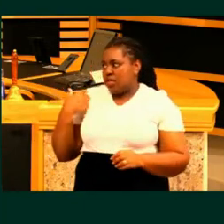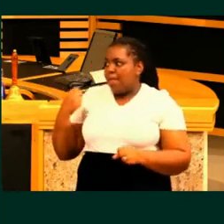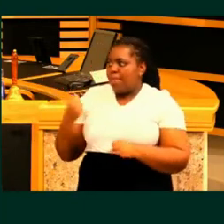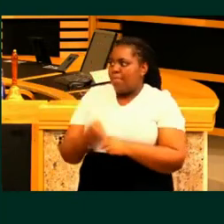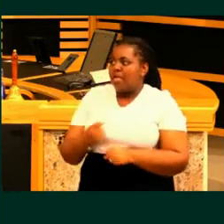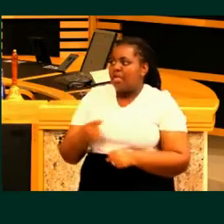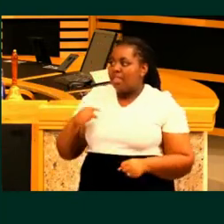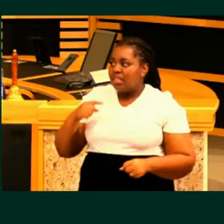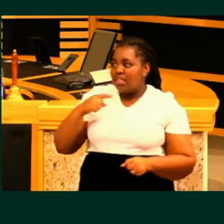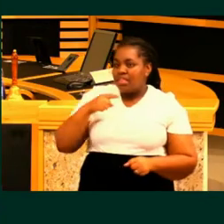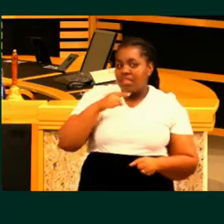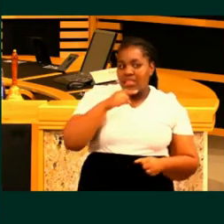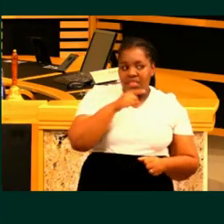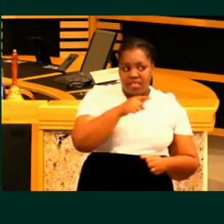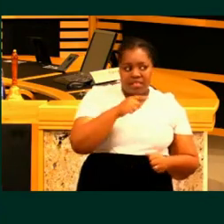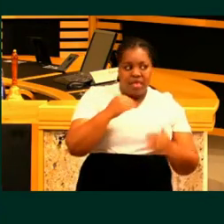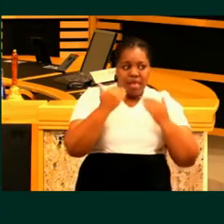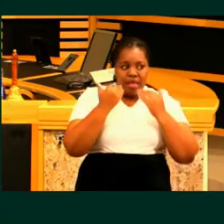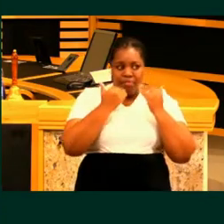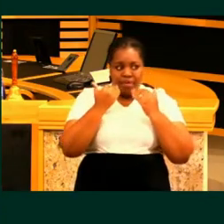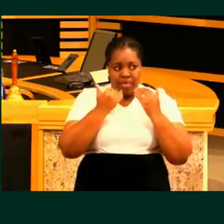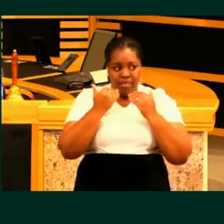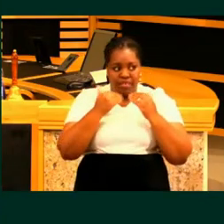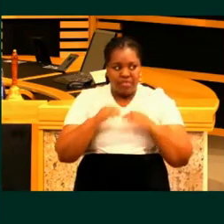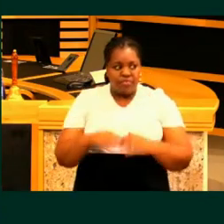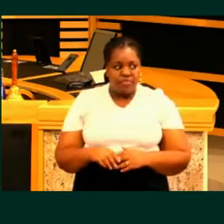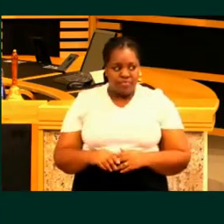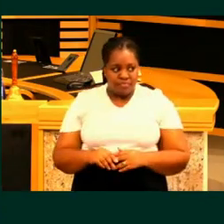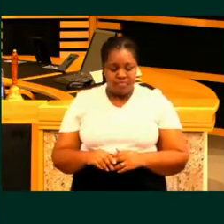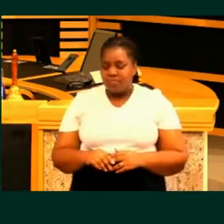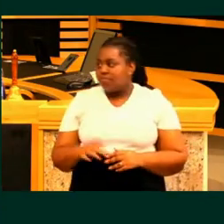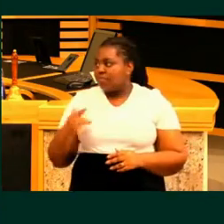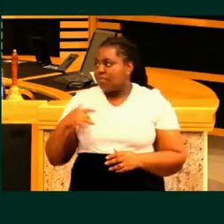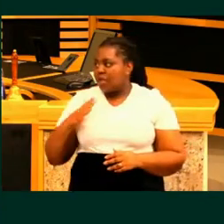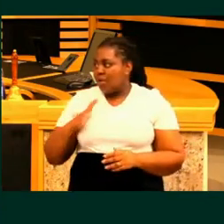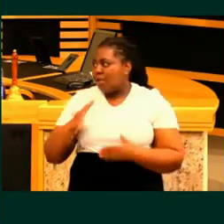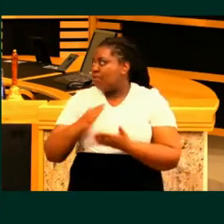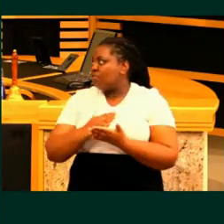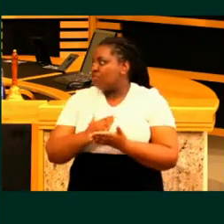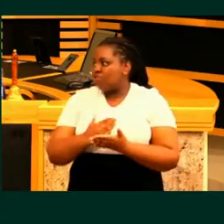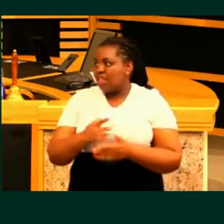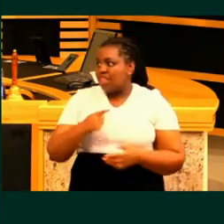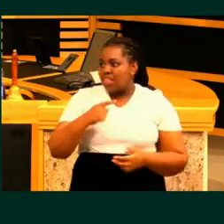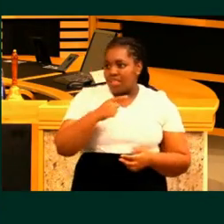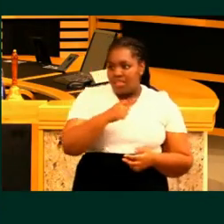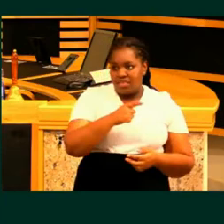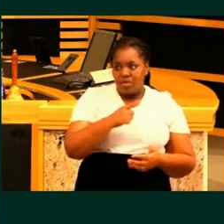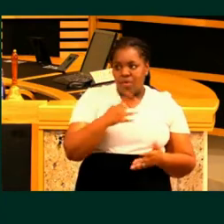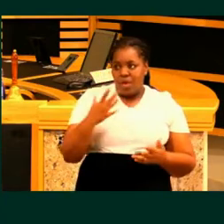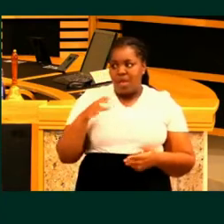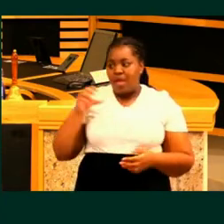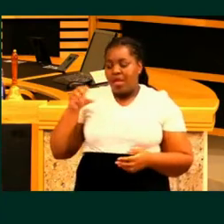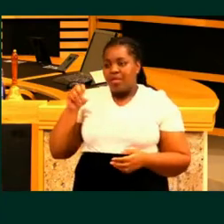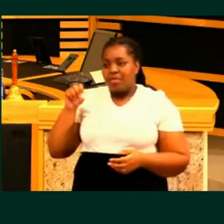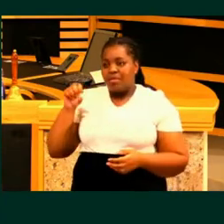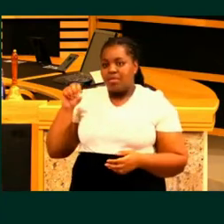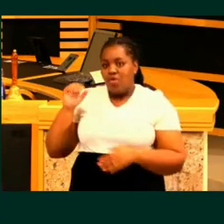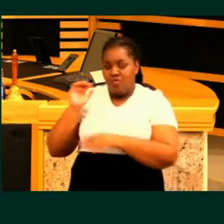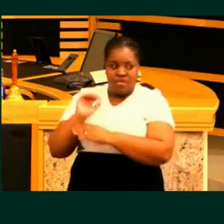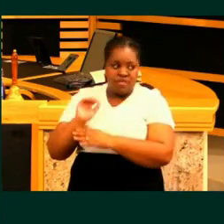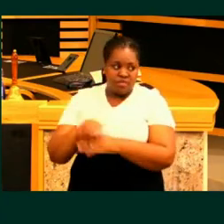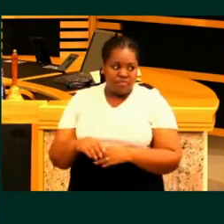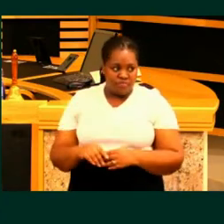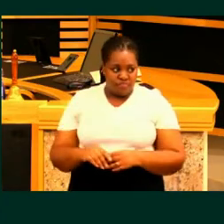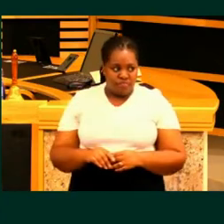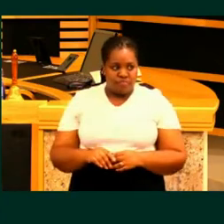plastic model I just want to share this in Sagal